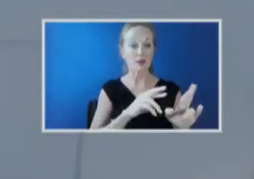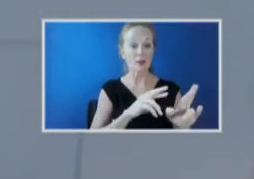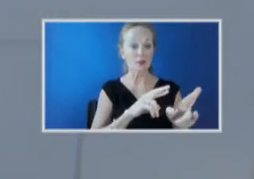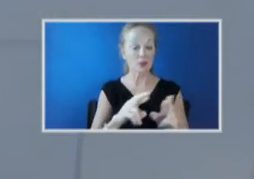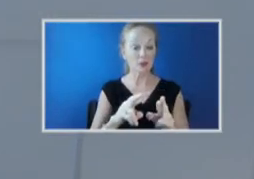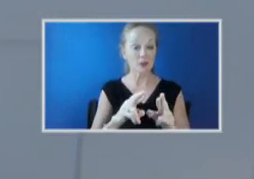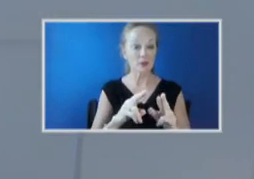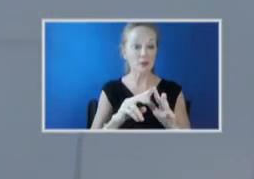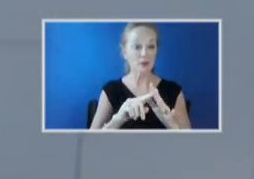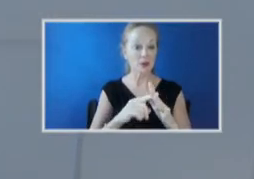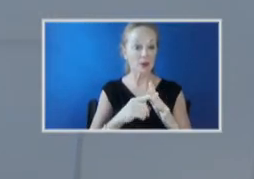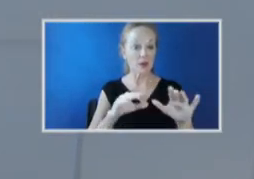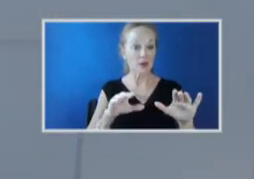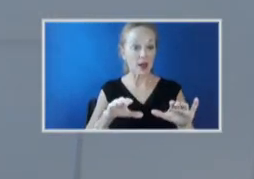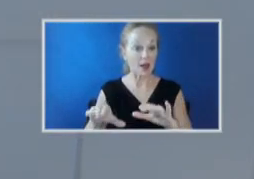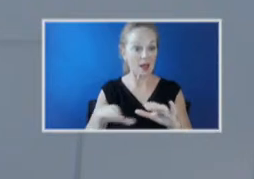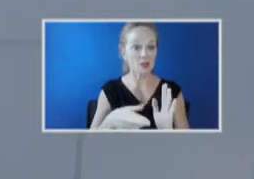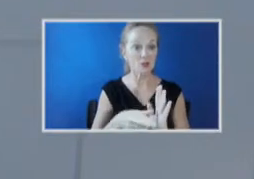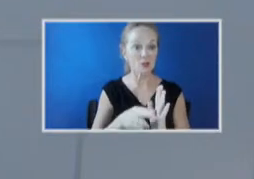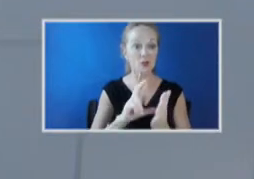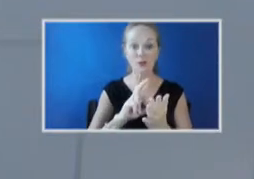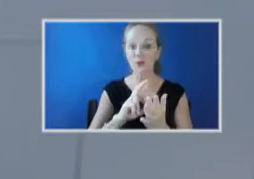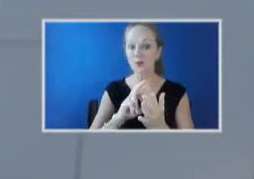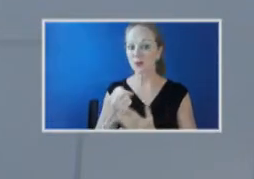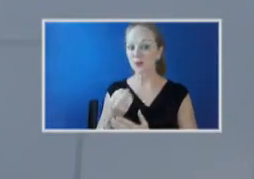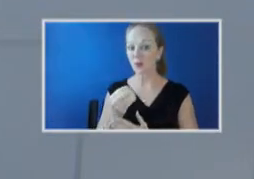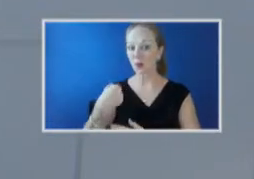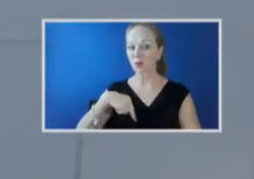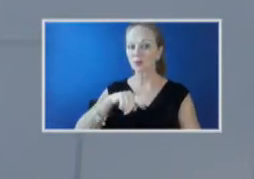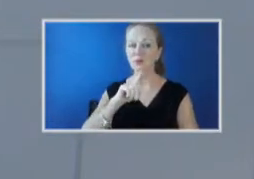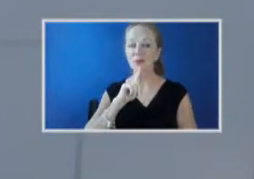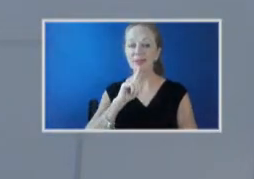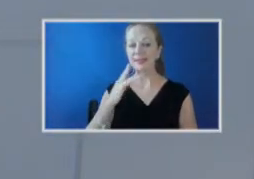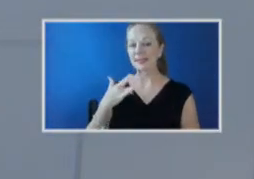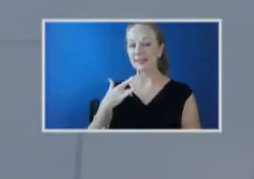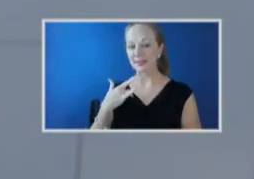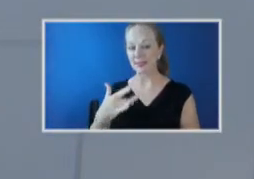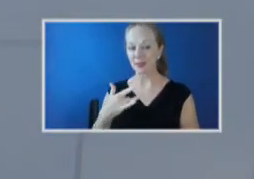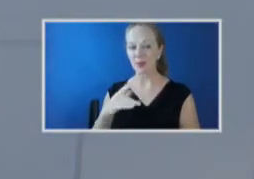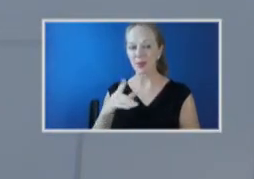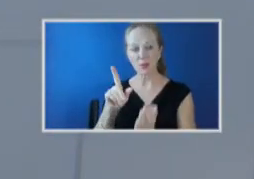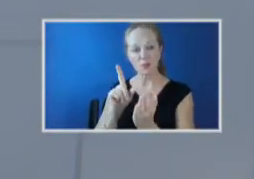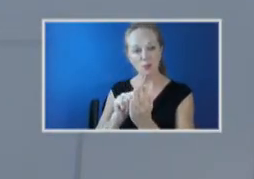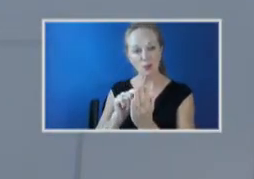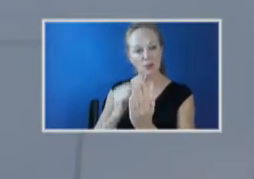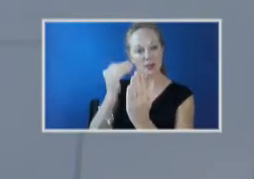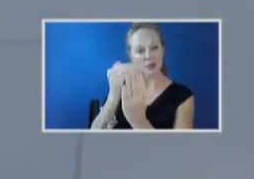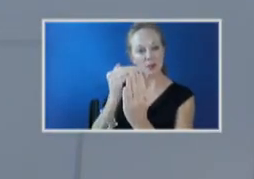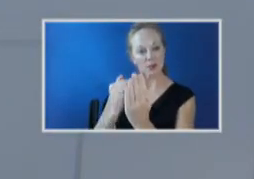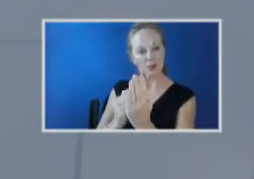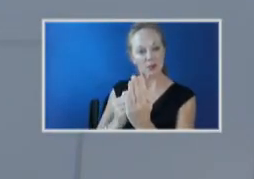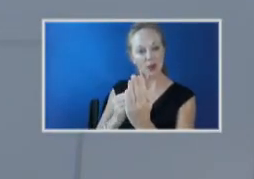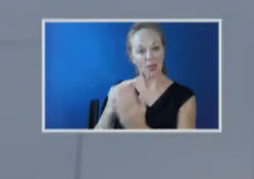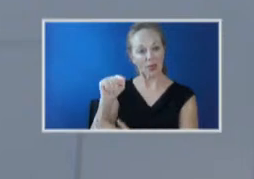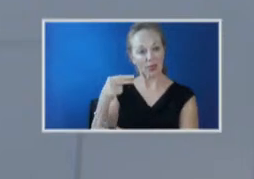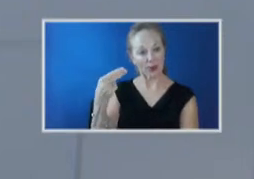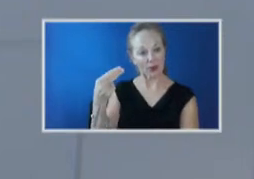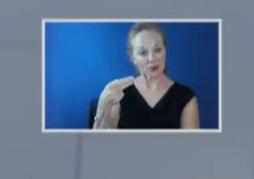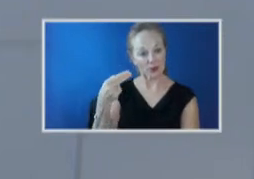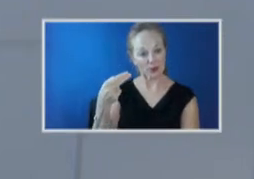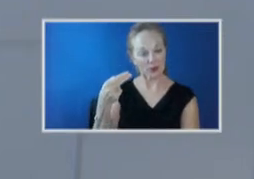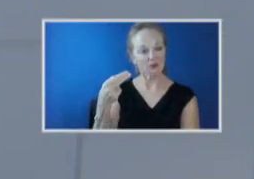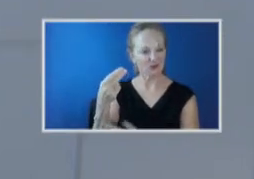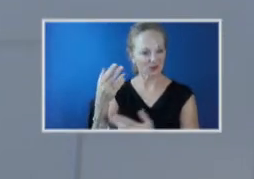action reviews. And so we typically publish the agenda on Thursday, which was in your